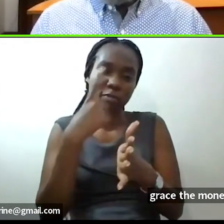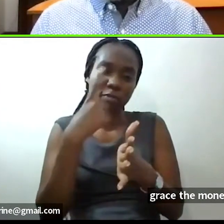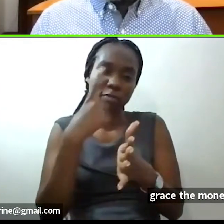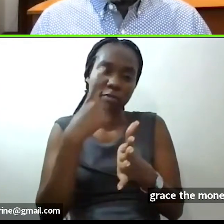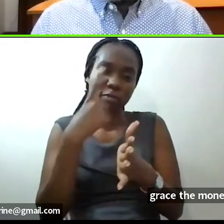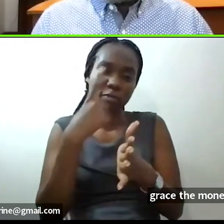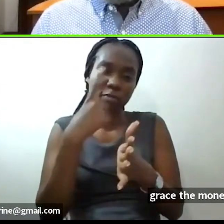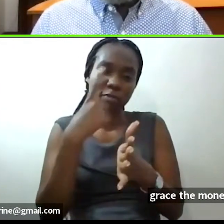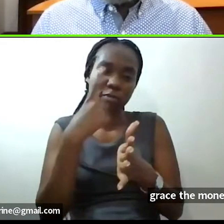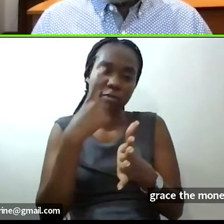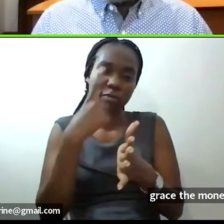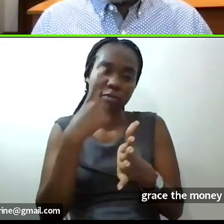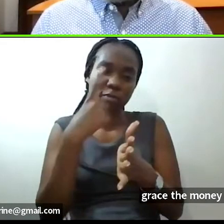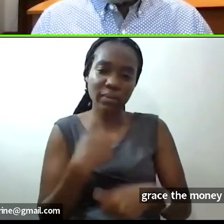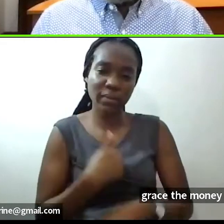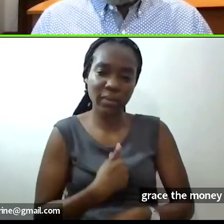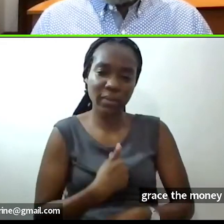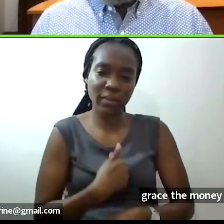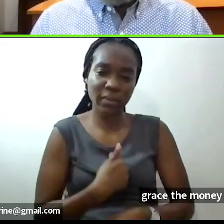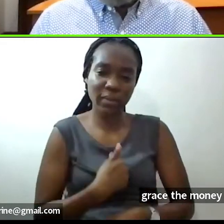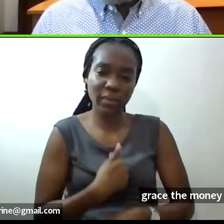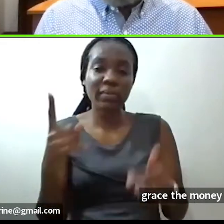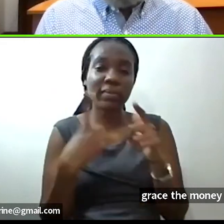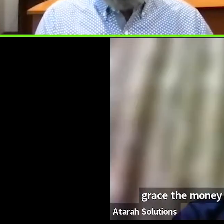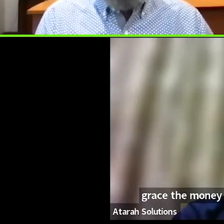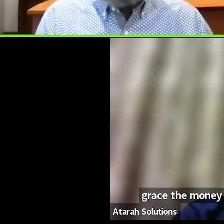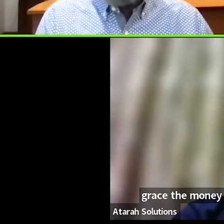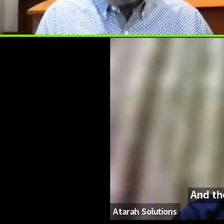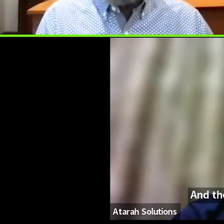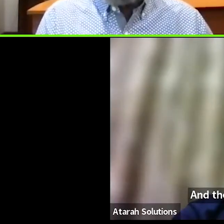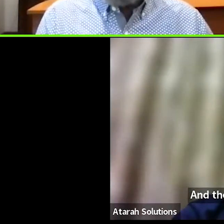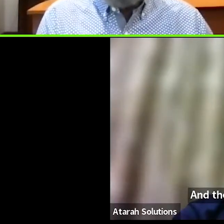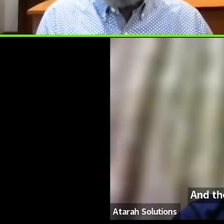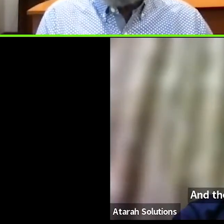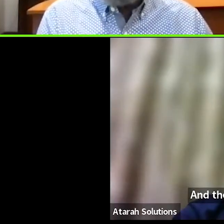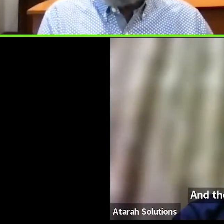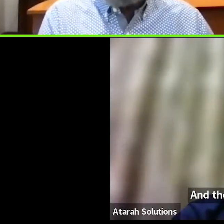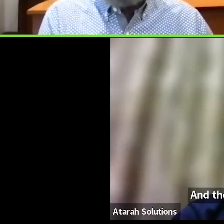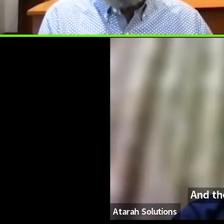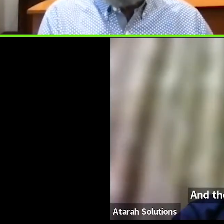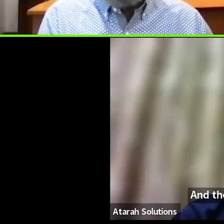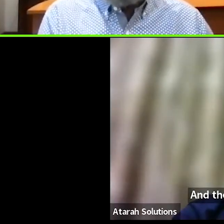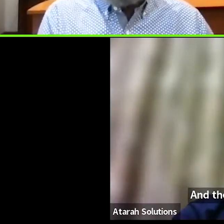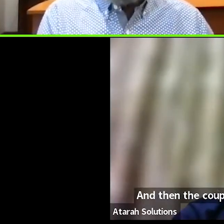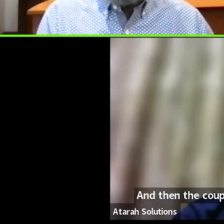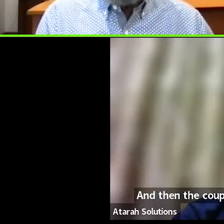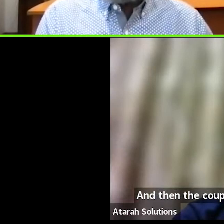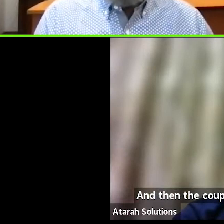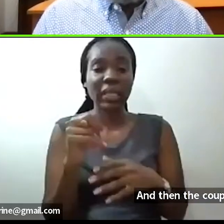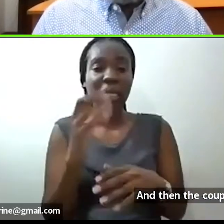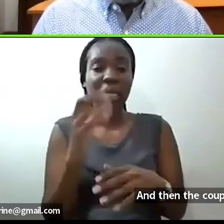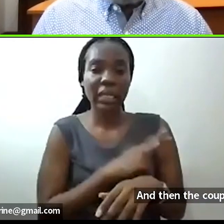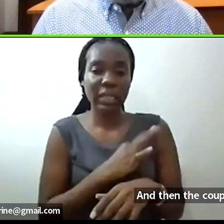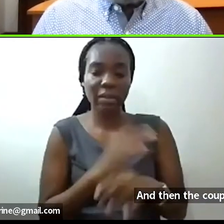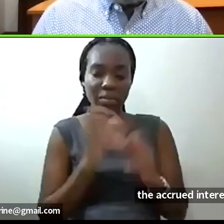and then the coupon, the interest that would have been the accrued interest for the period of the 3 months, so that